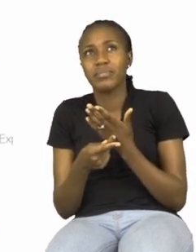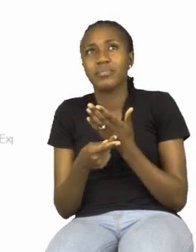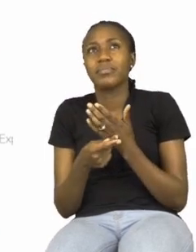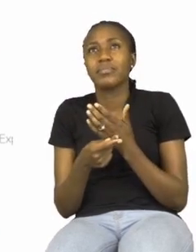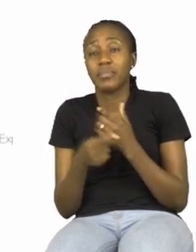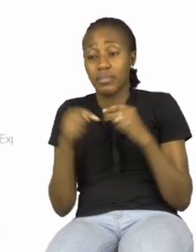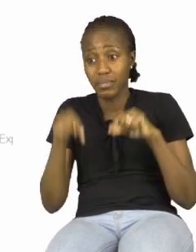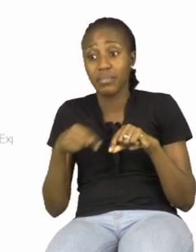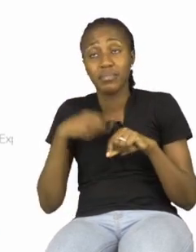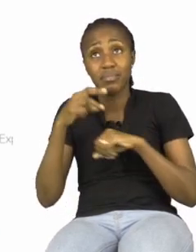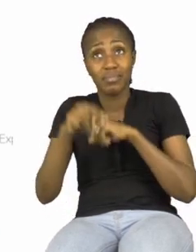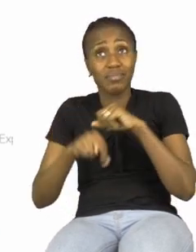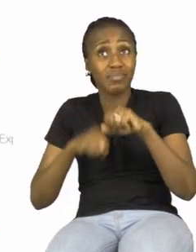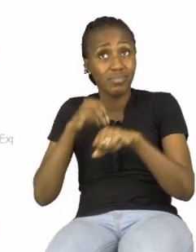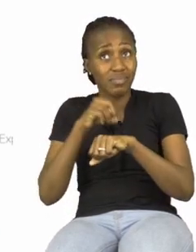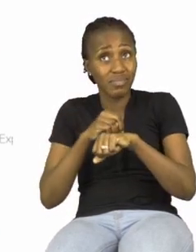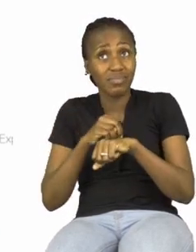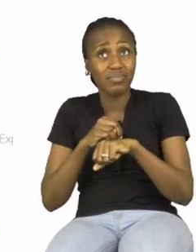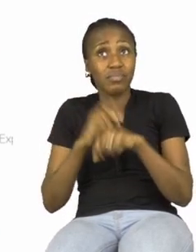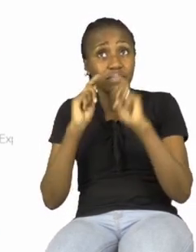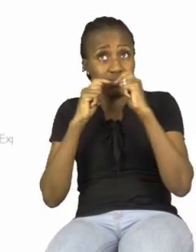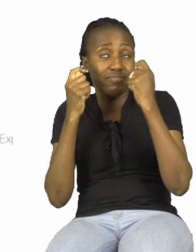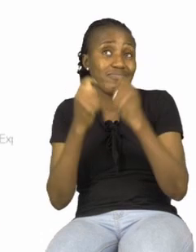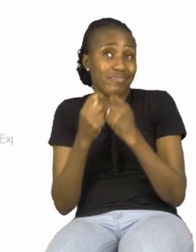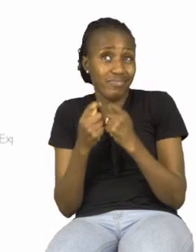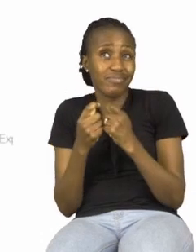and from the